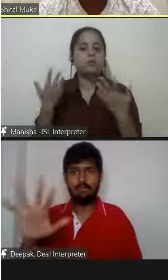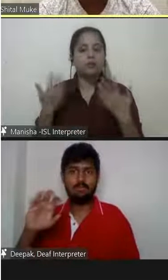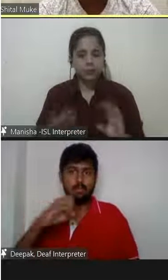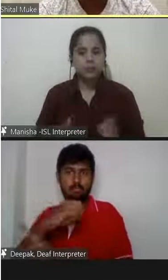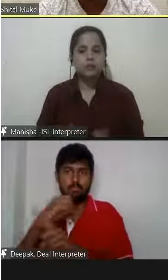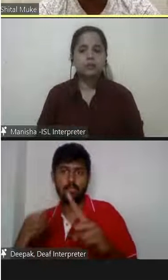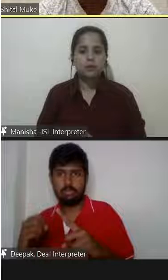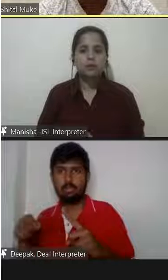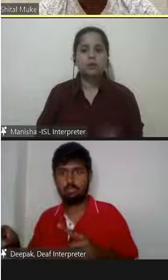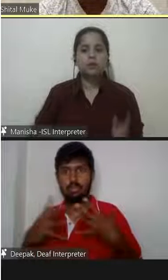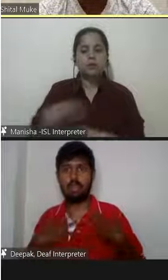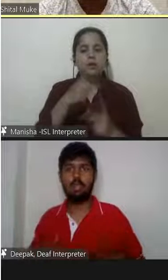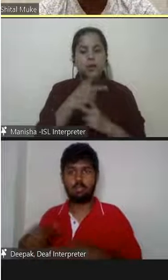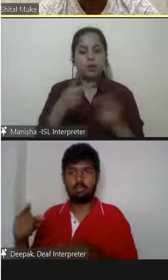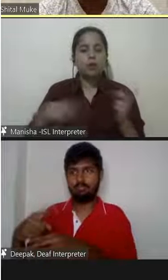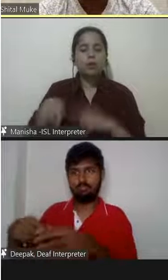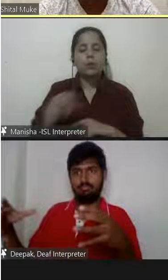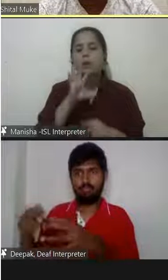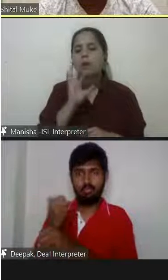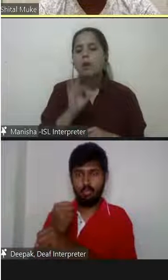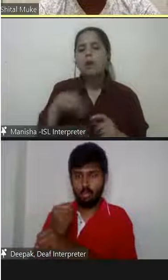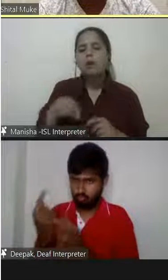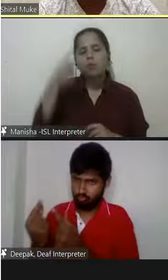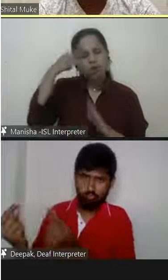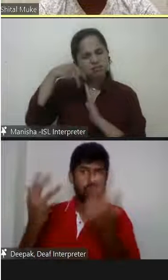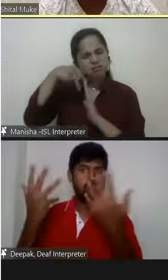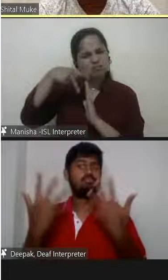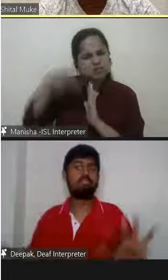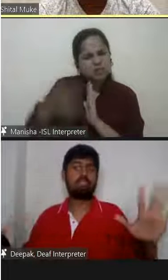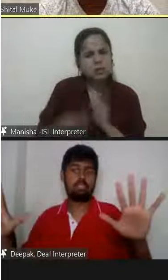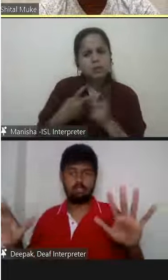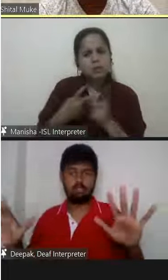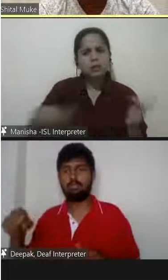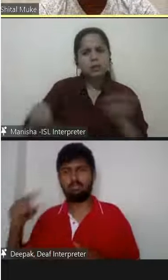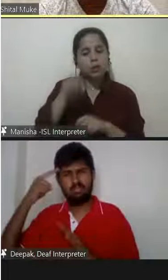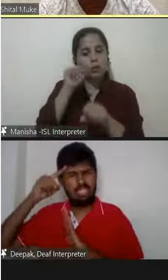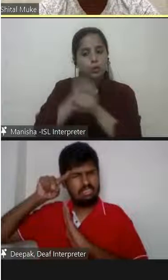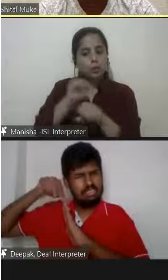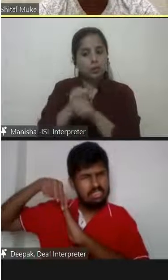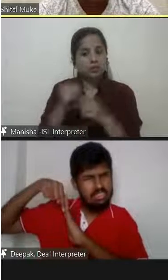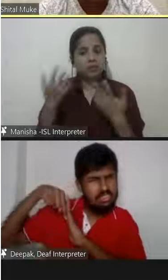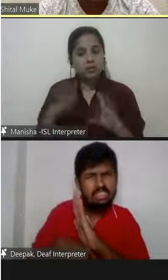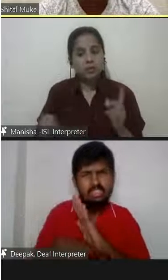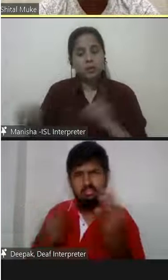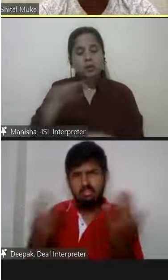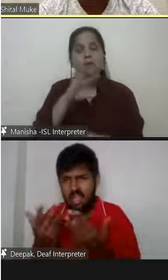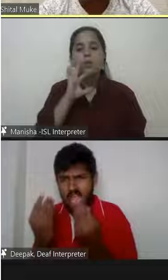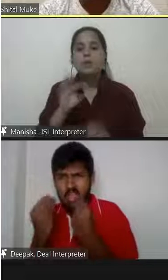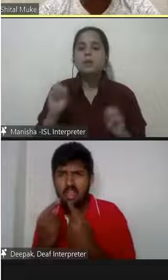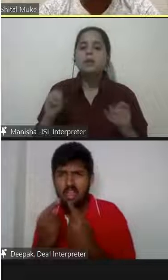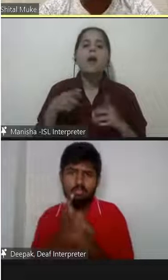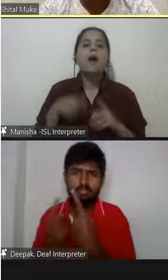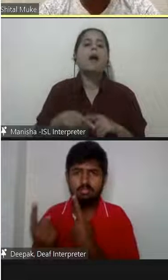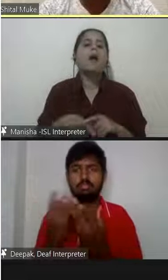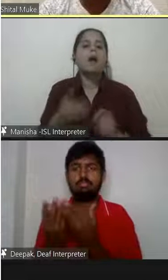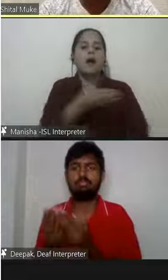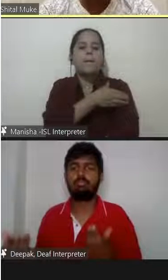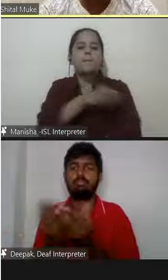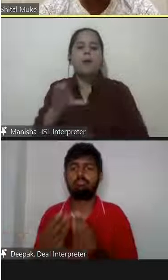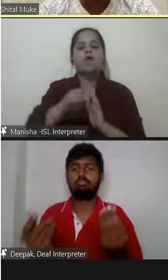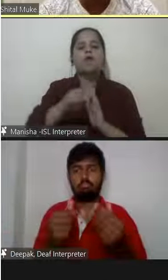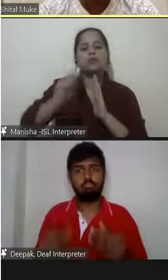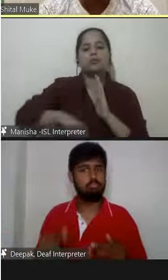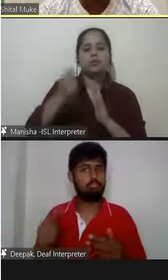brief psychological treatment for the depression. And based on the work on the Essence, through the Empower project, again, we have